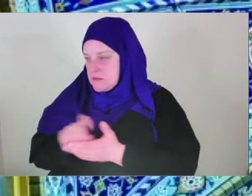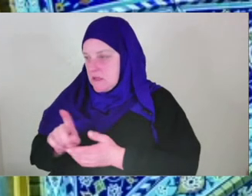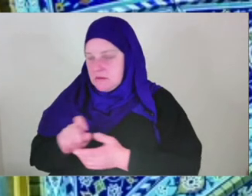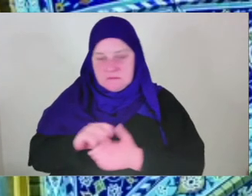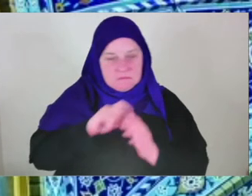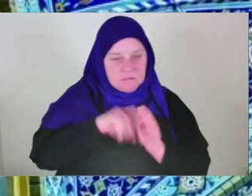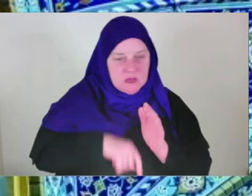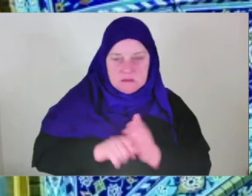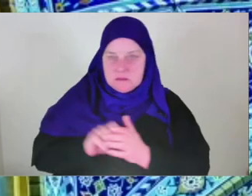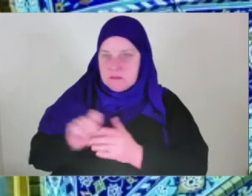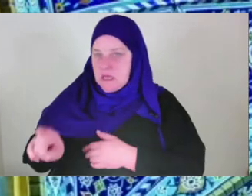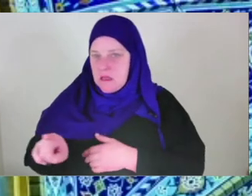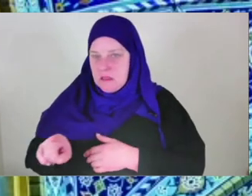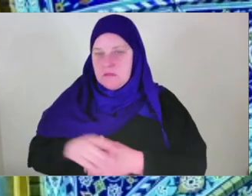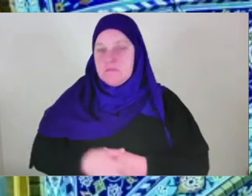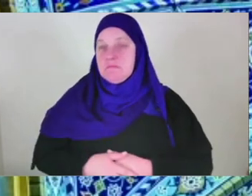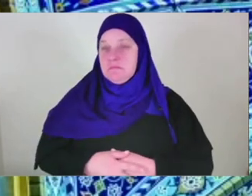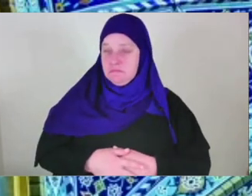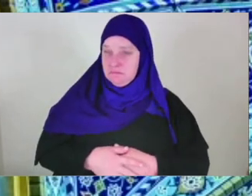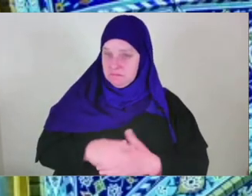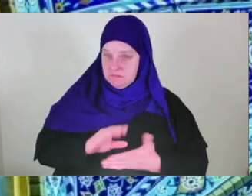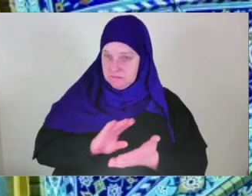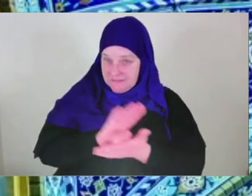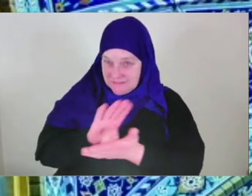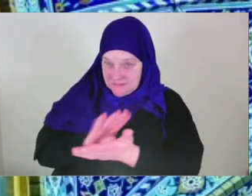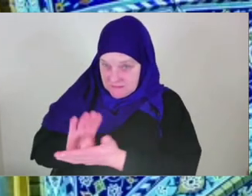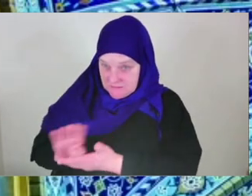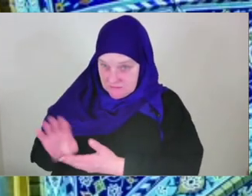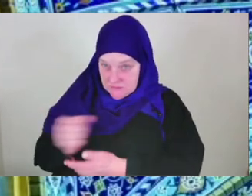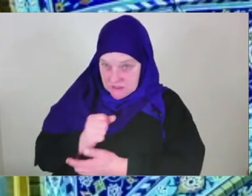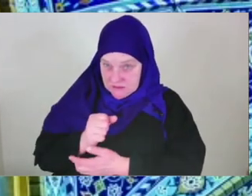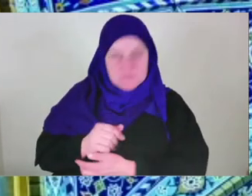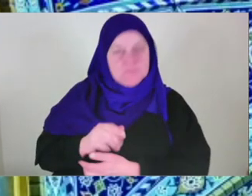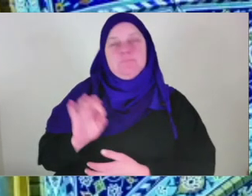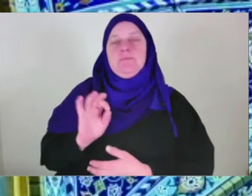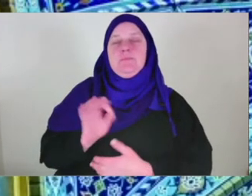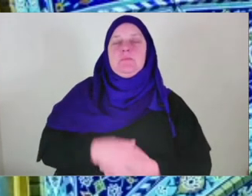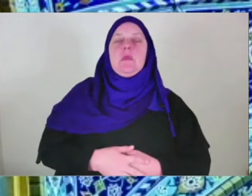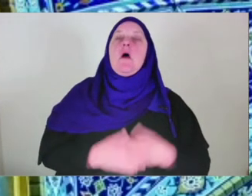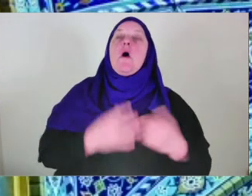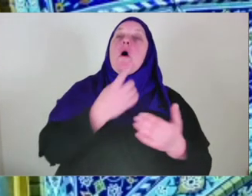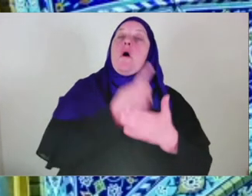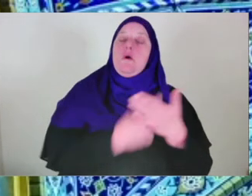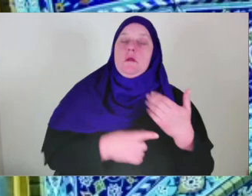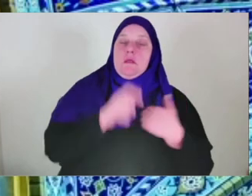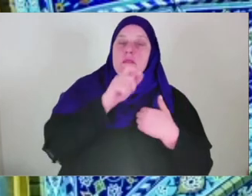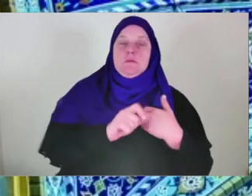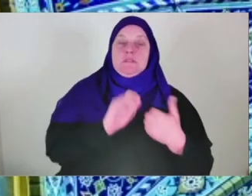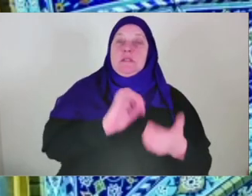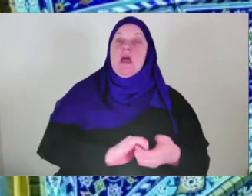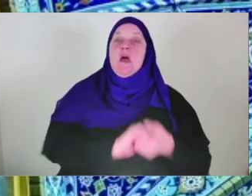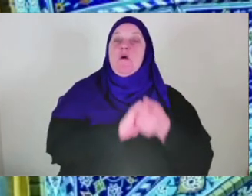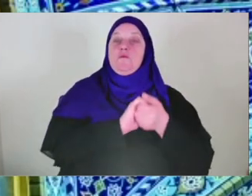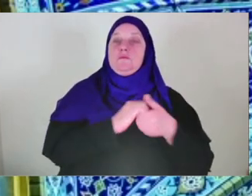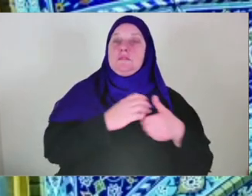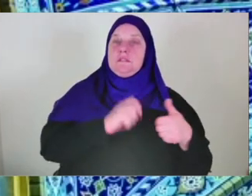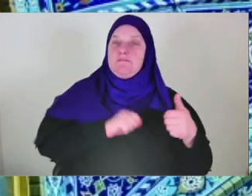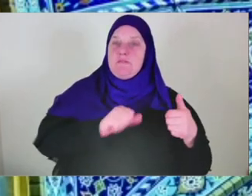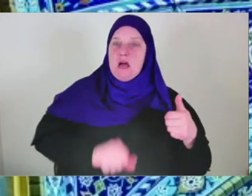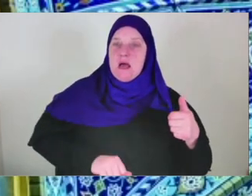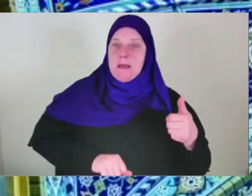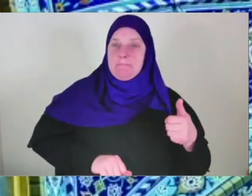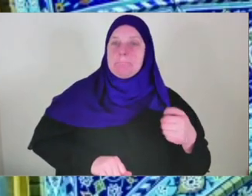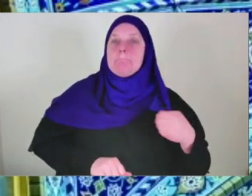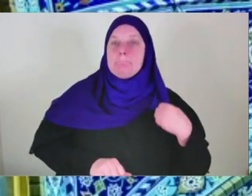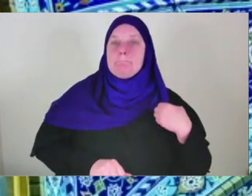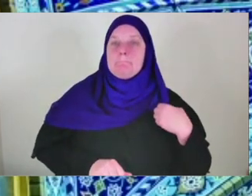applies only if you are the owner of the farm or the livestock to certain details that is specified in fiqh. But